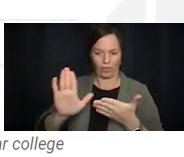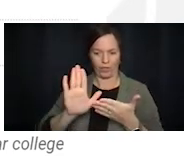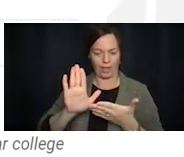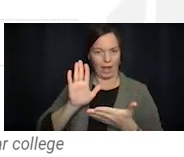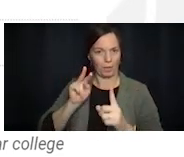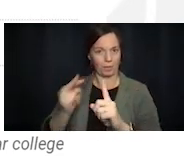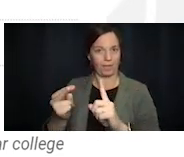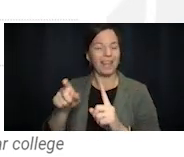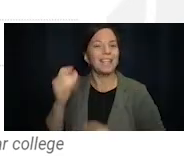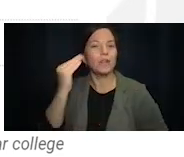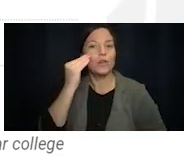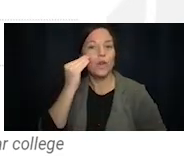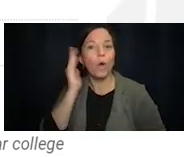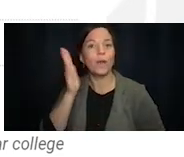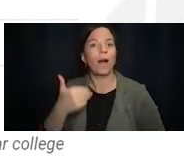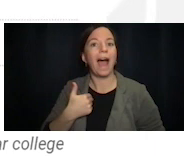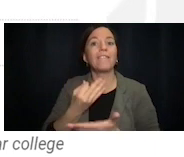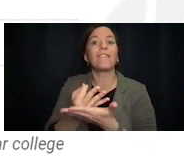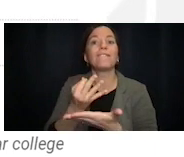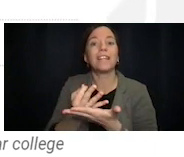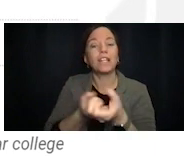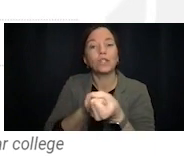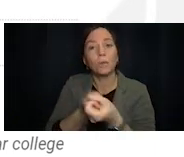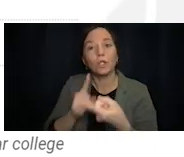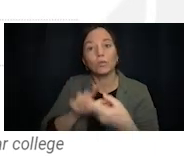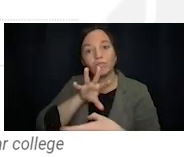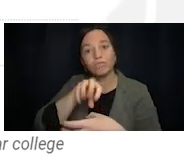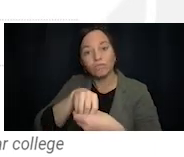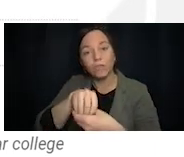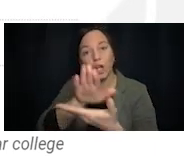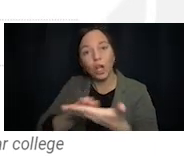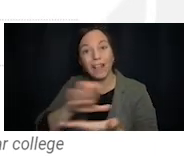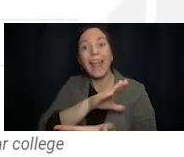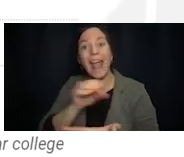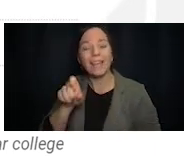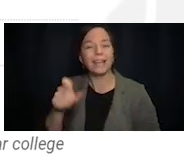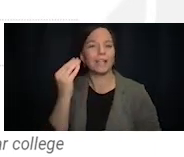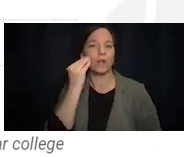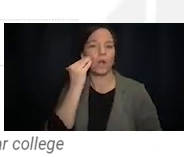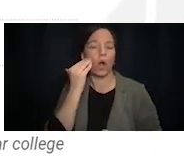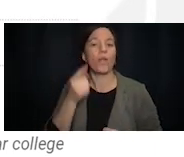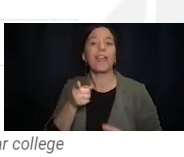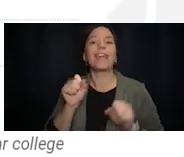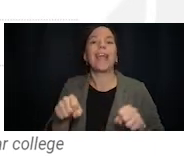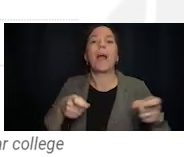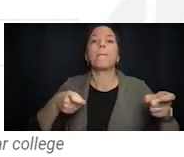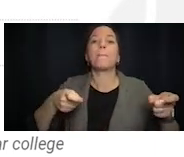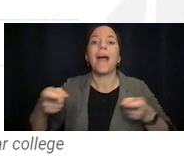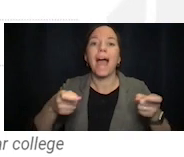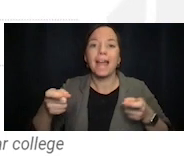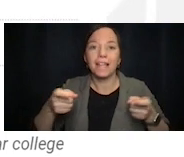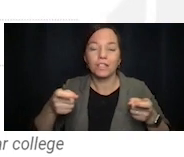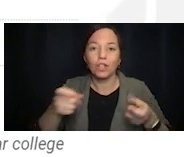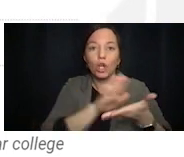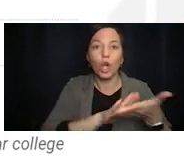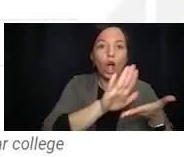need to know that they're going to have the financial support to engage in college, but they also need to know that they're going to be able to manage college with the realities